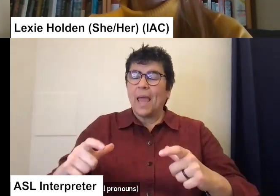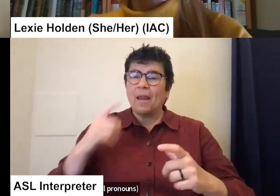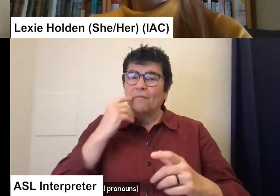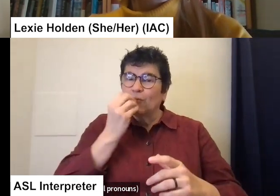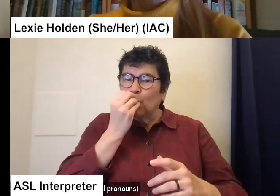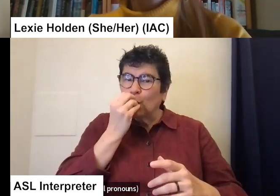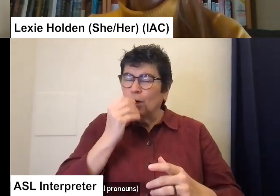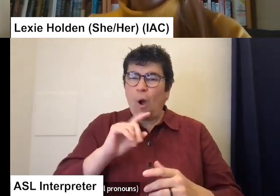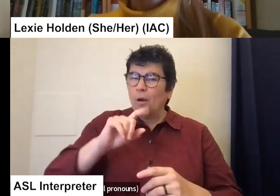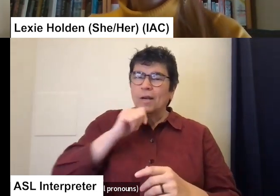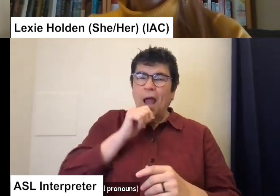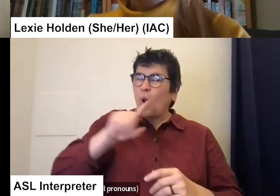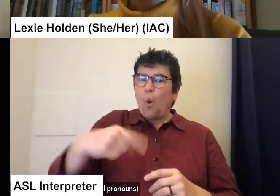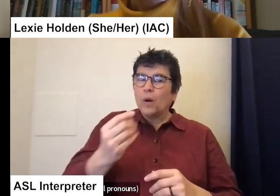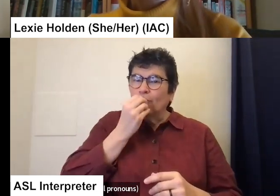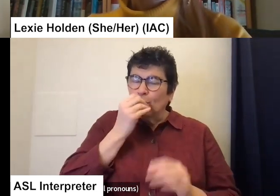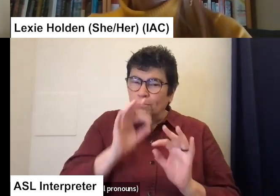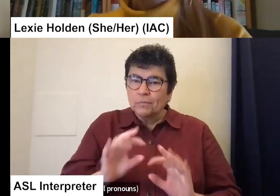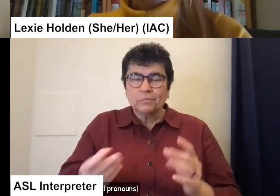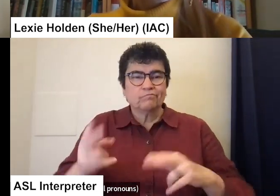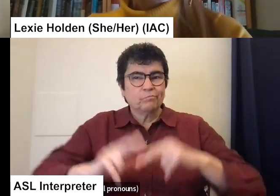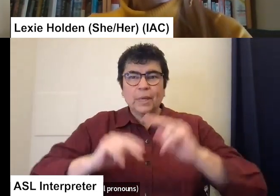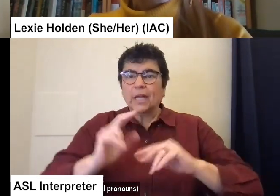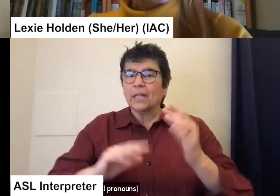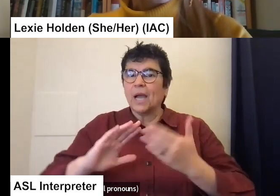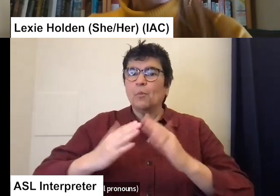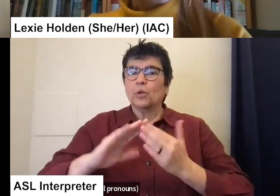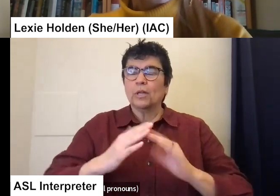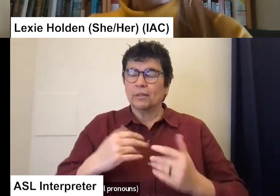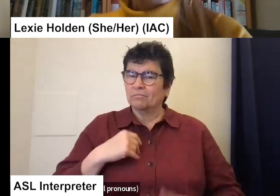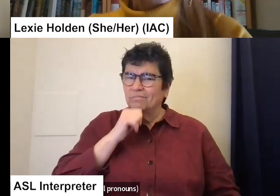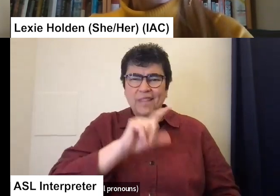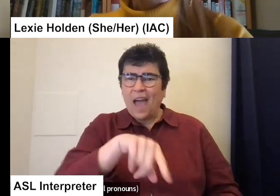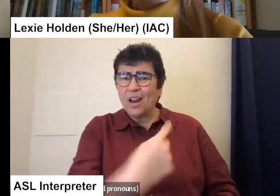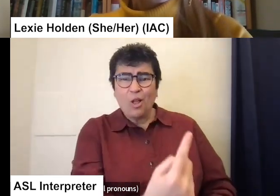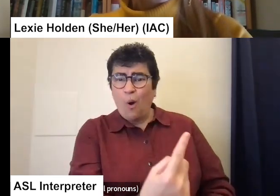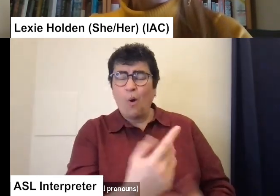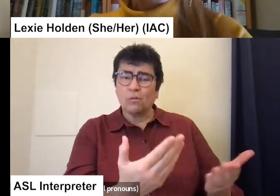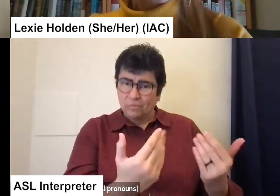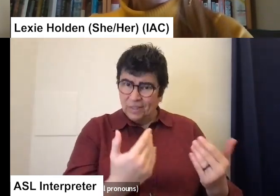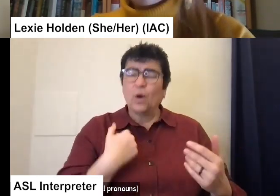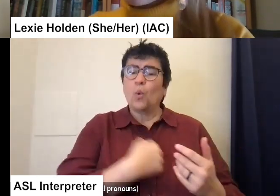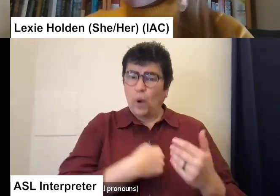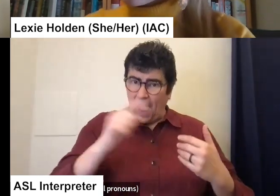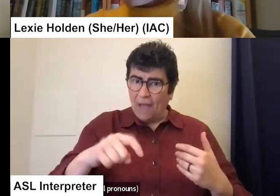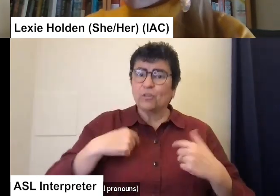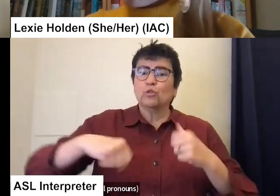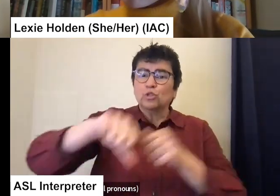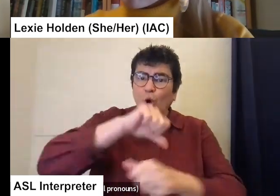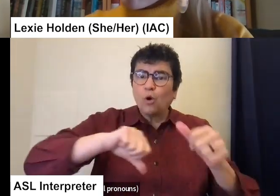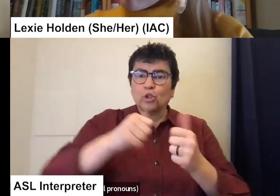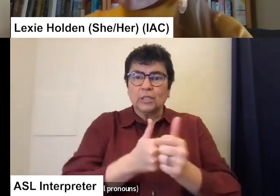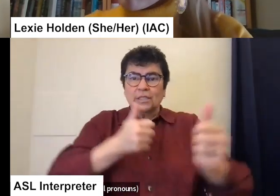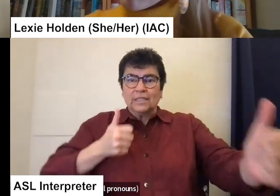than just food. It's building that community. Hey, you're not alone. We might have this social distance due to COVID,